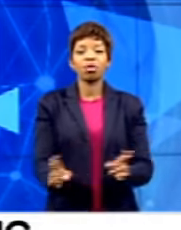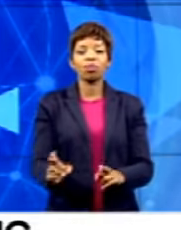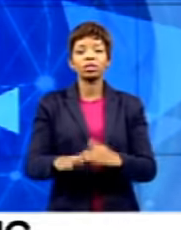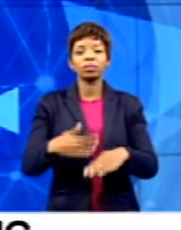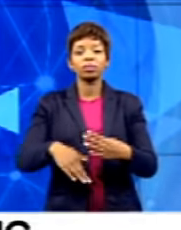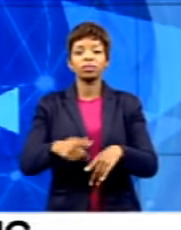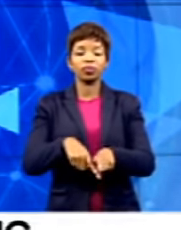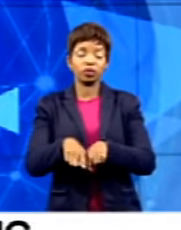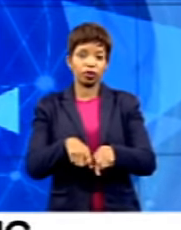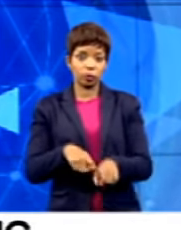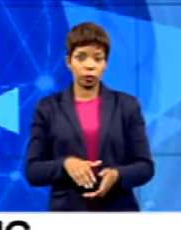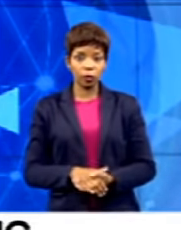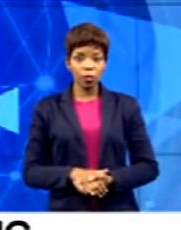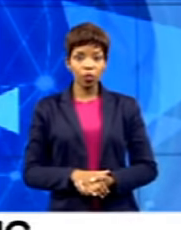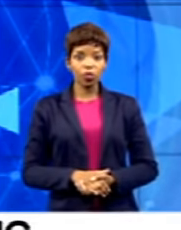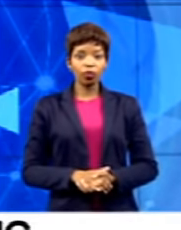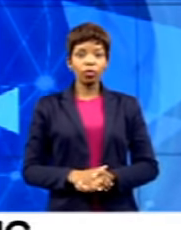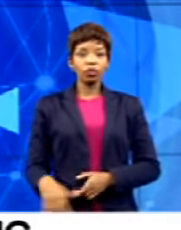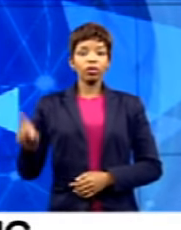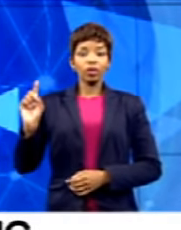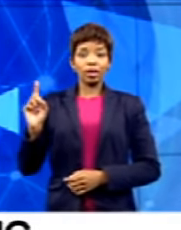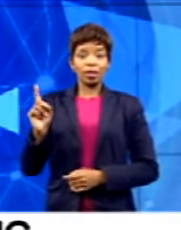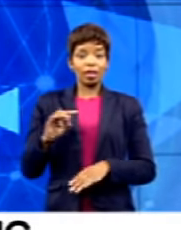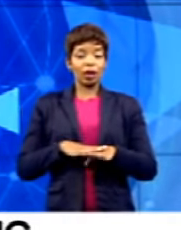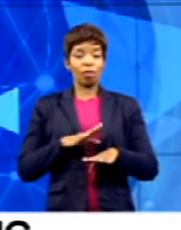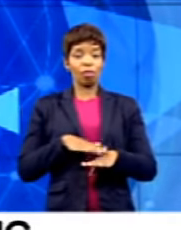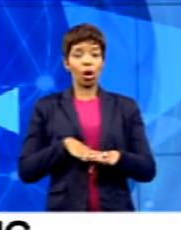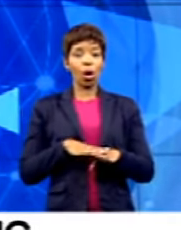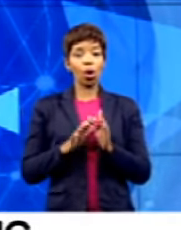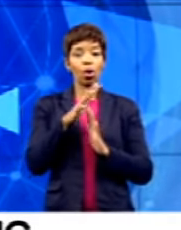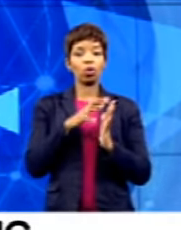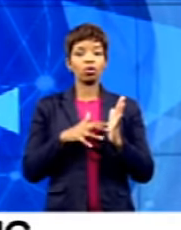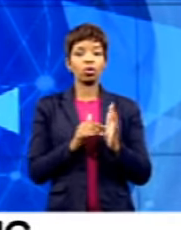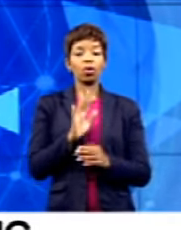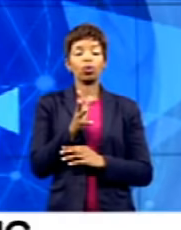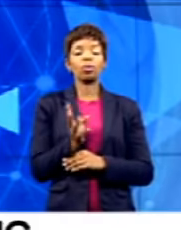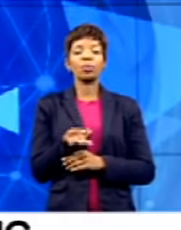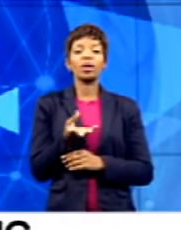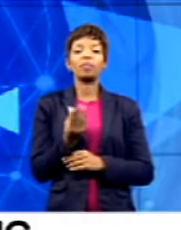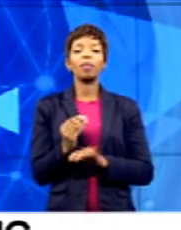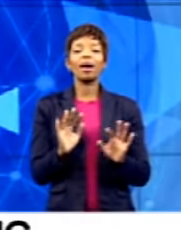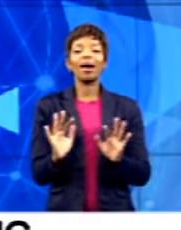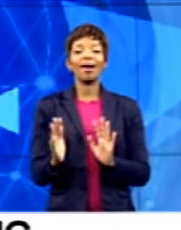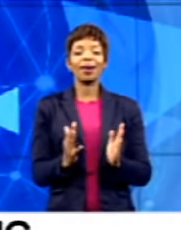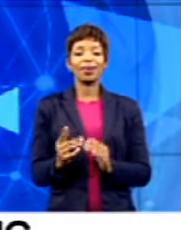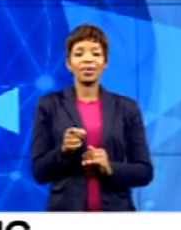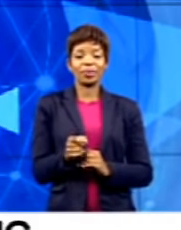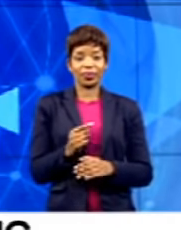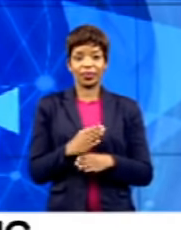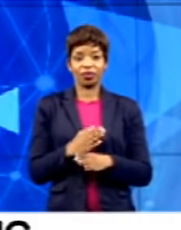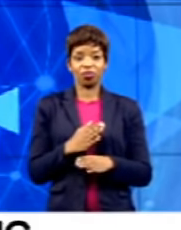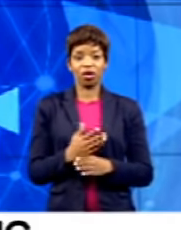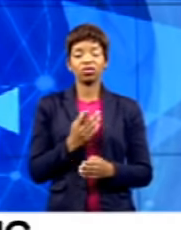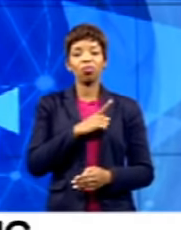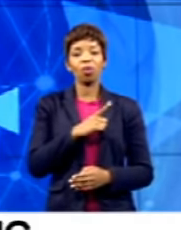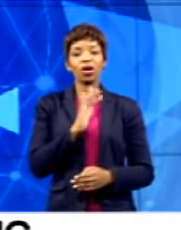right, Thabiso, we look forward to getting that little bit of an inside glimpse into how the testing station works and perhaps chatting to some of those that are on